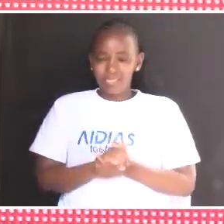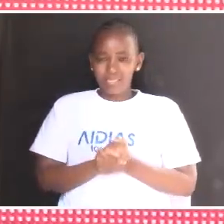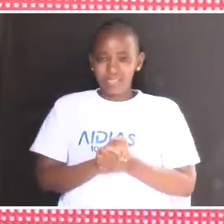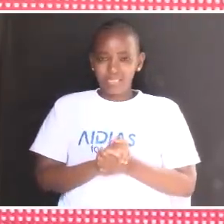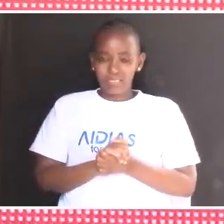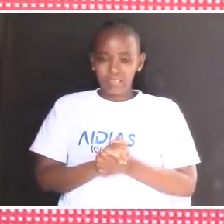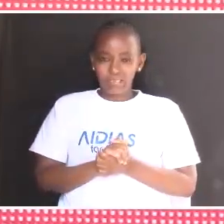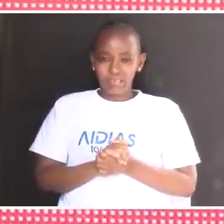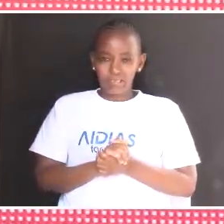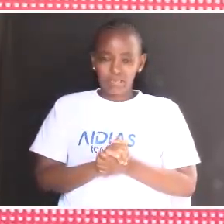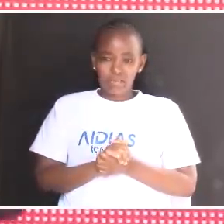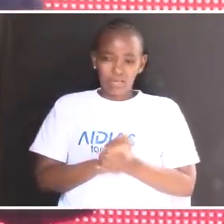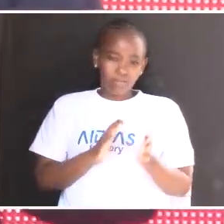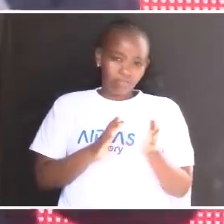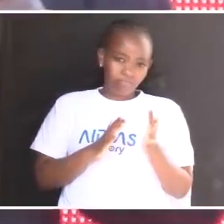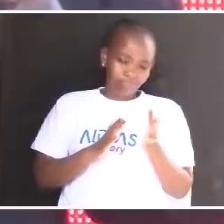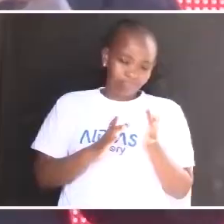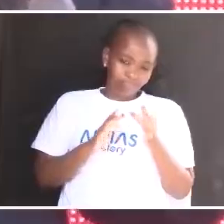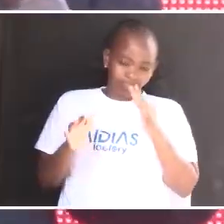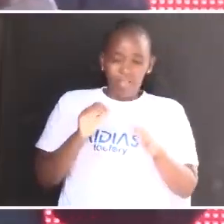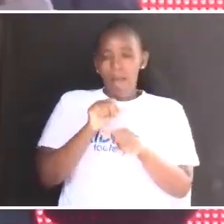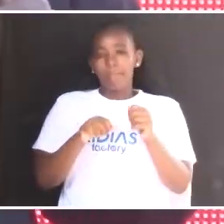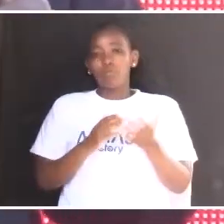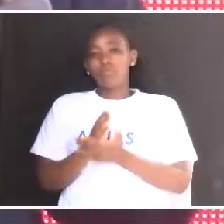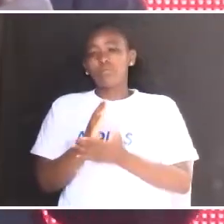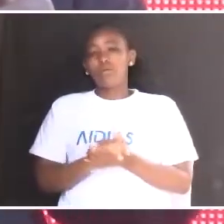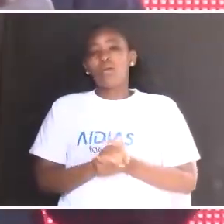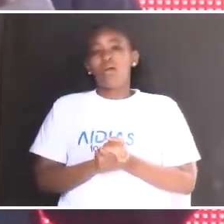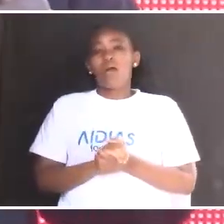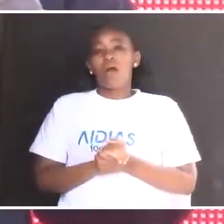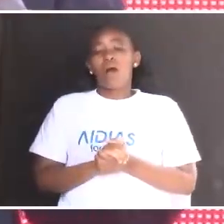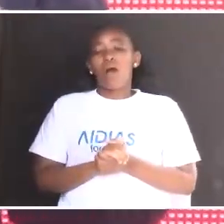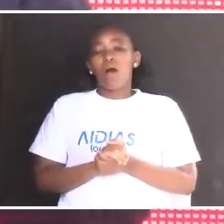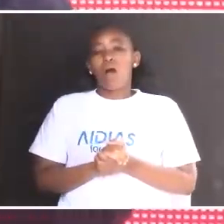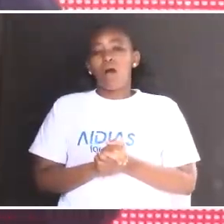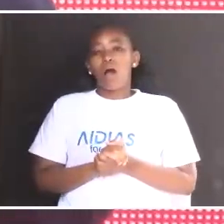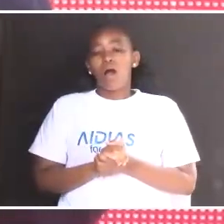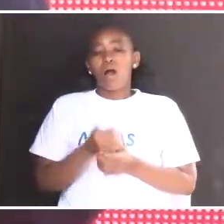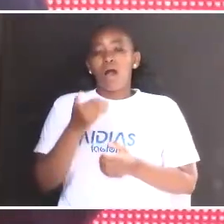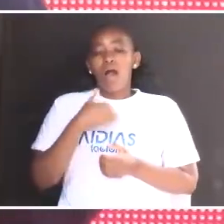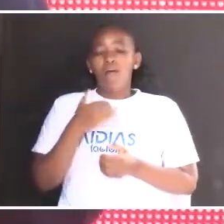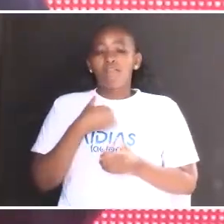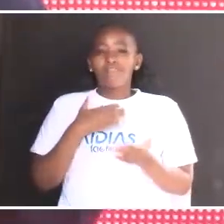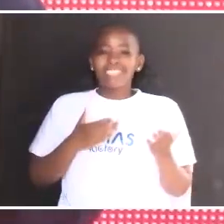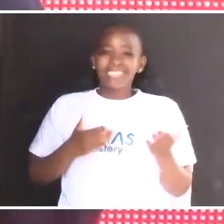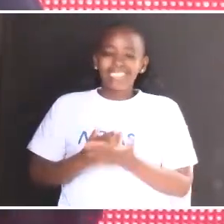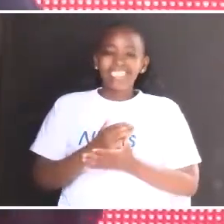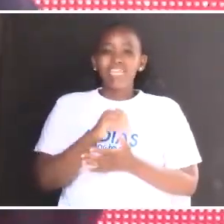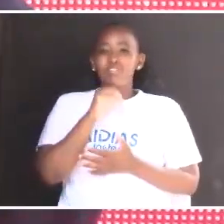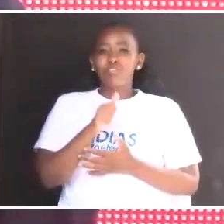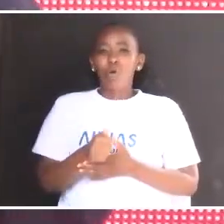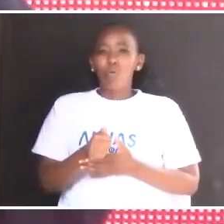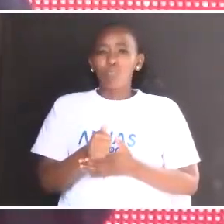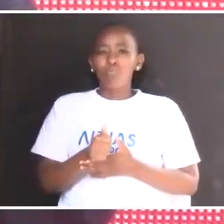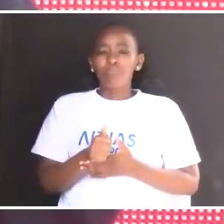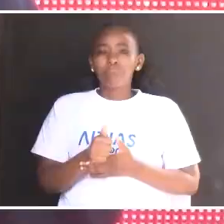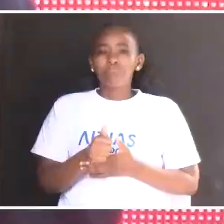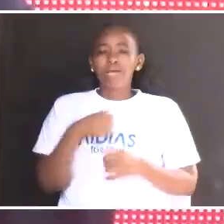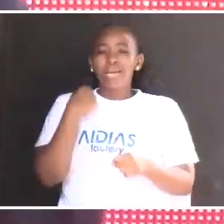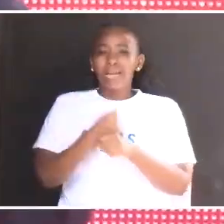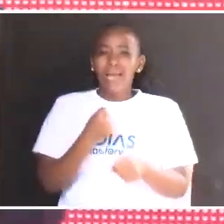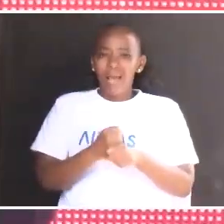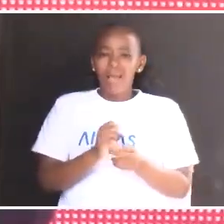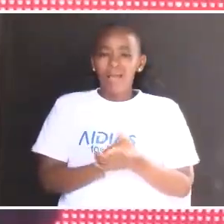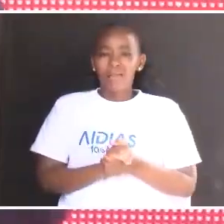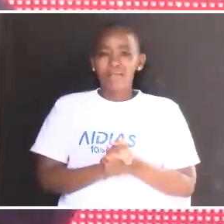Naongea juu ya rights. Naongea juu ya haki. Siongei juu ya kazi,